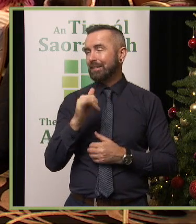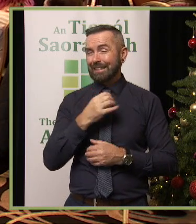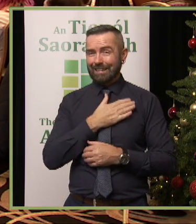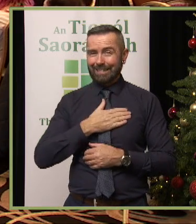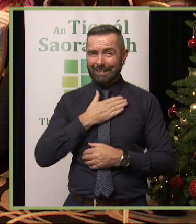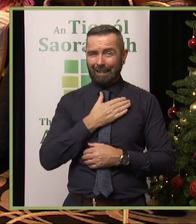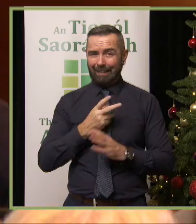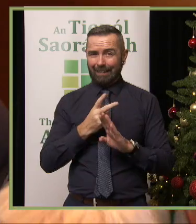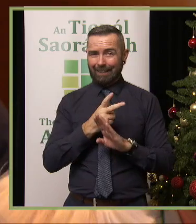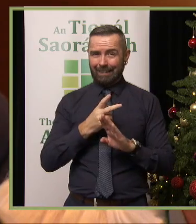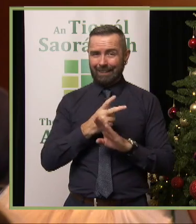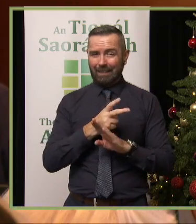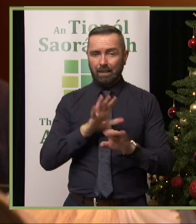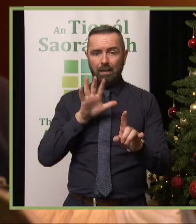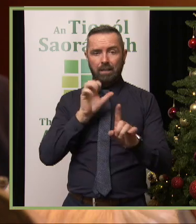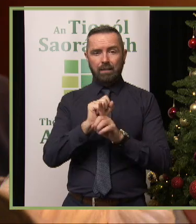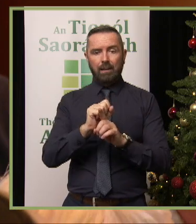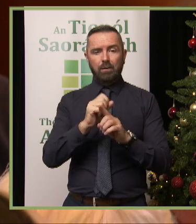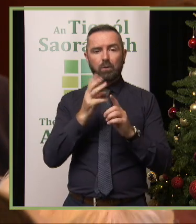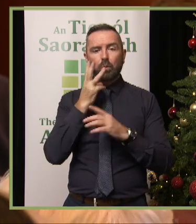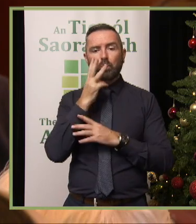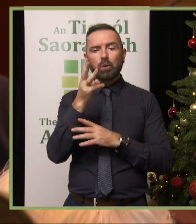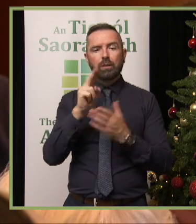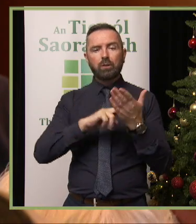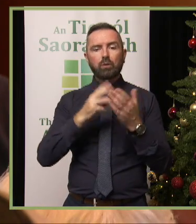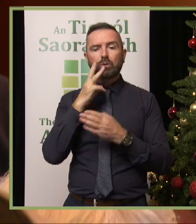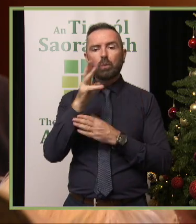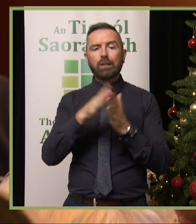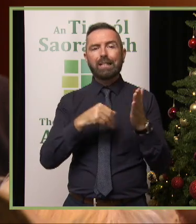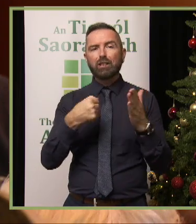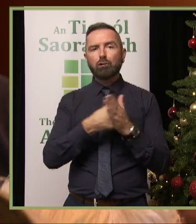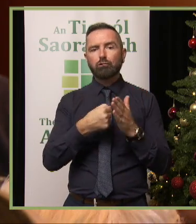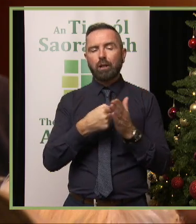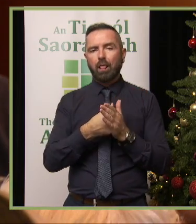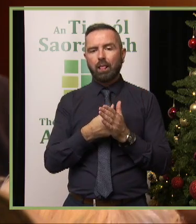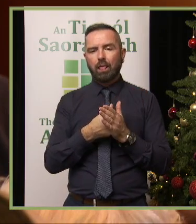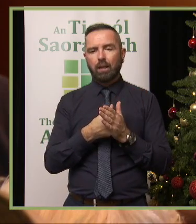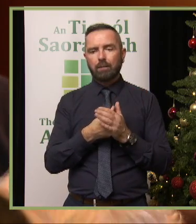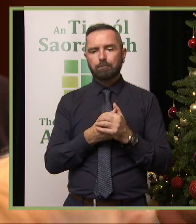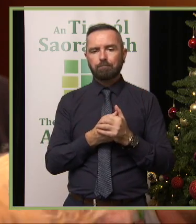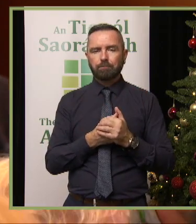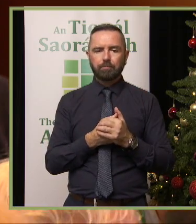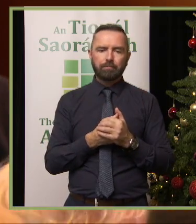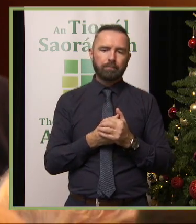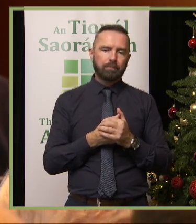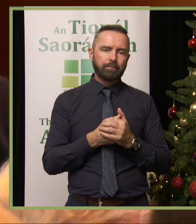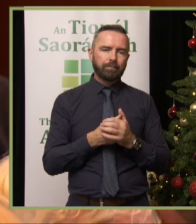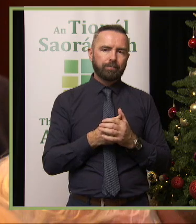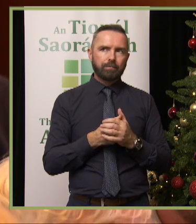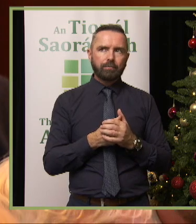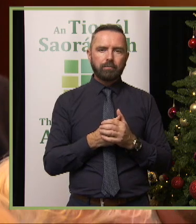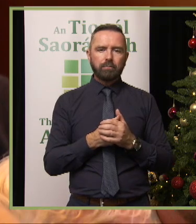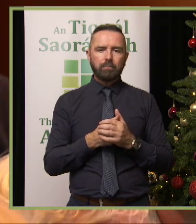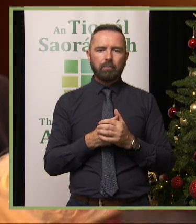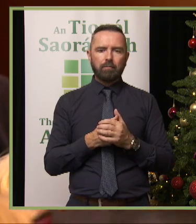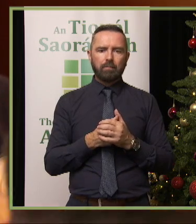Sorry, just picking up on the point about the use of the word industrial. I think there's probably some